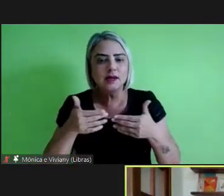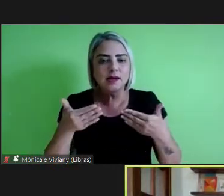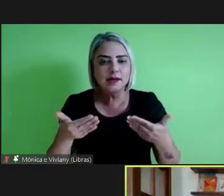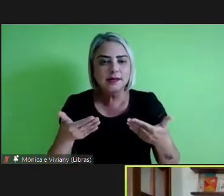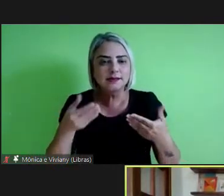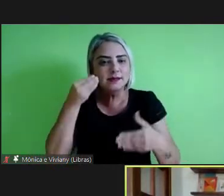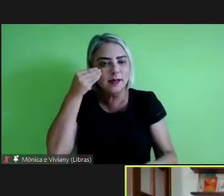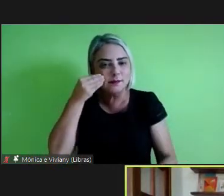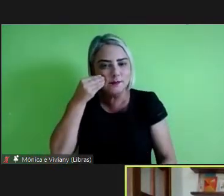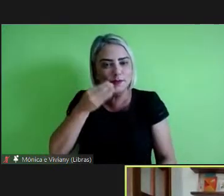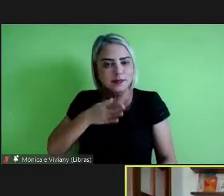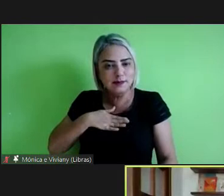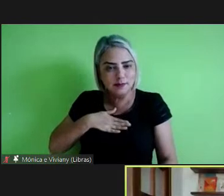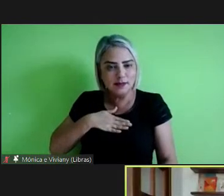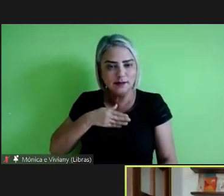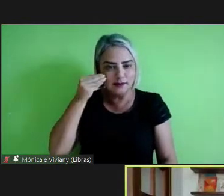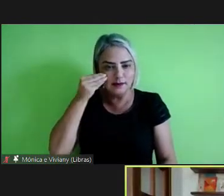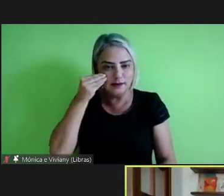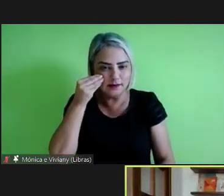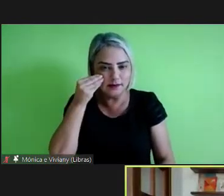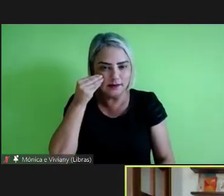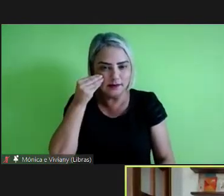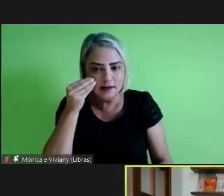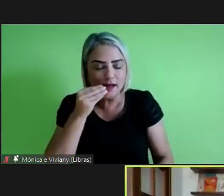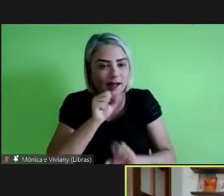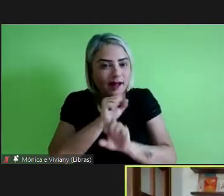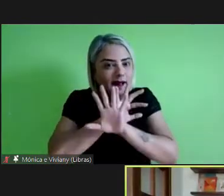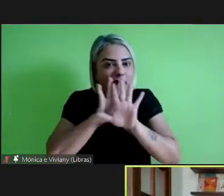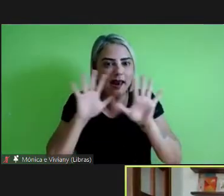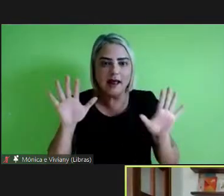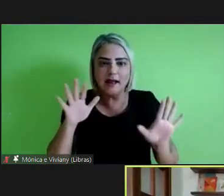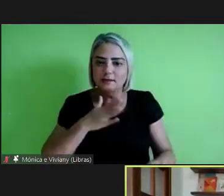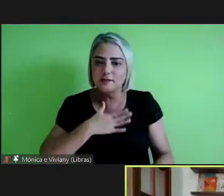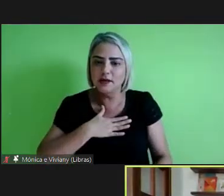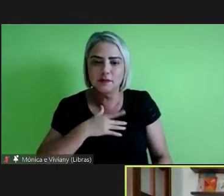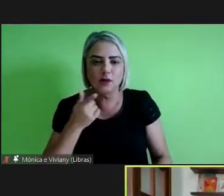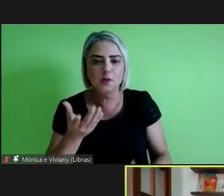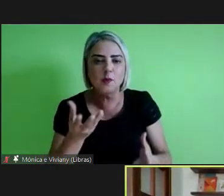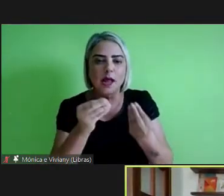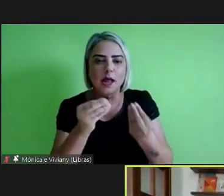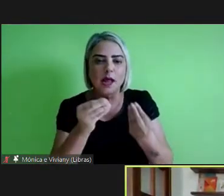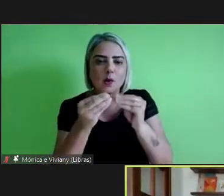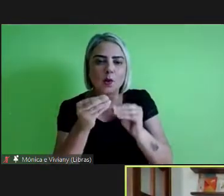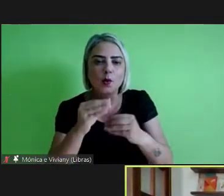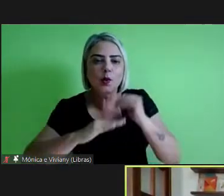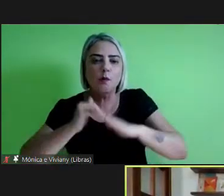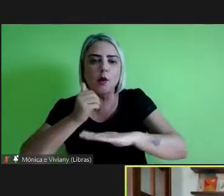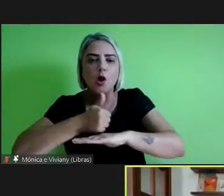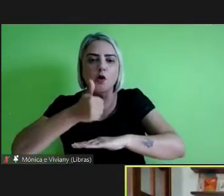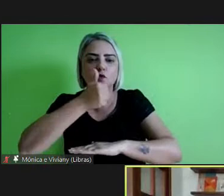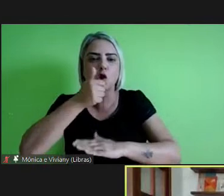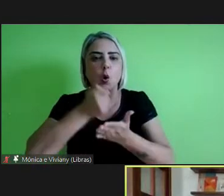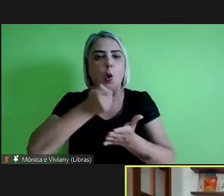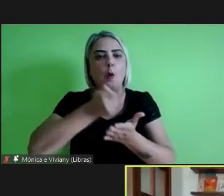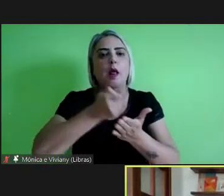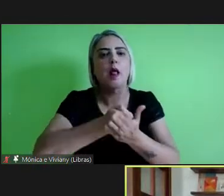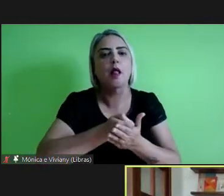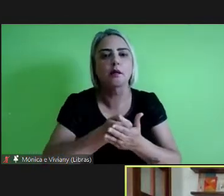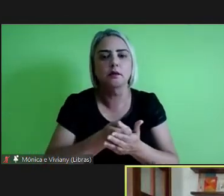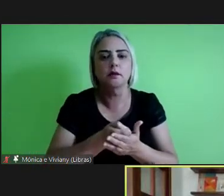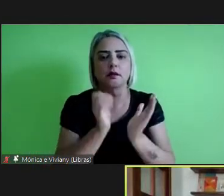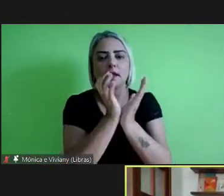there. And within this experience, it is very clear for me that it's not to include